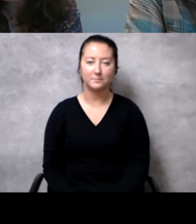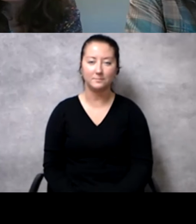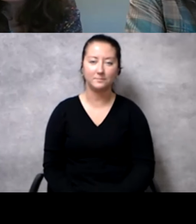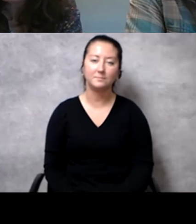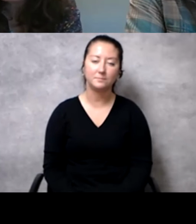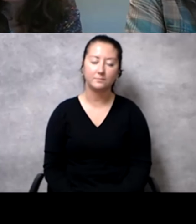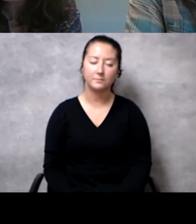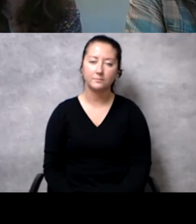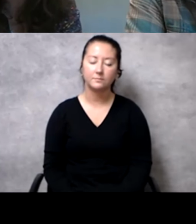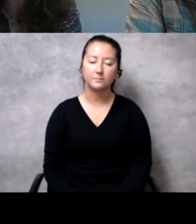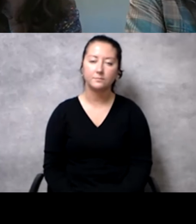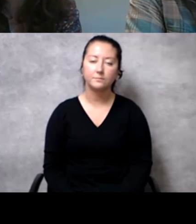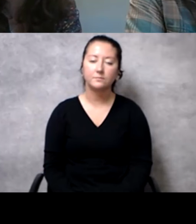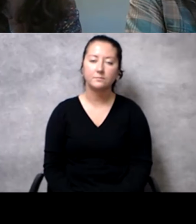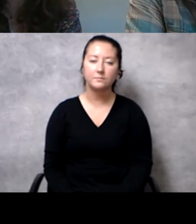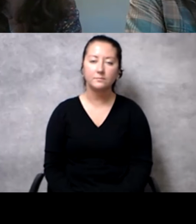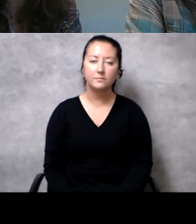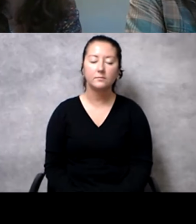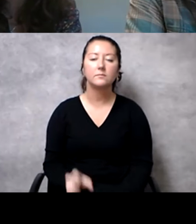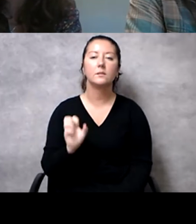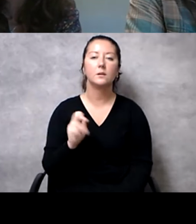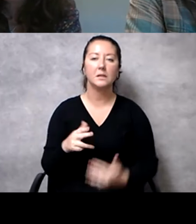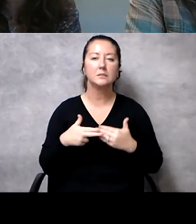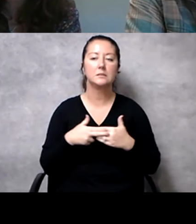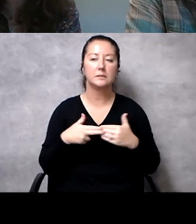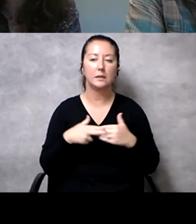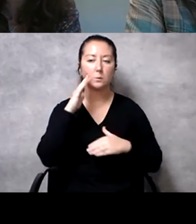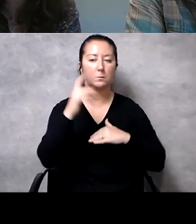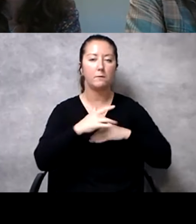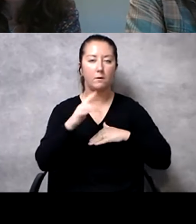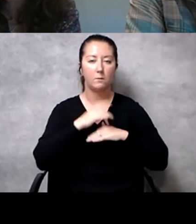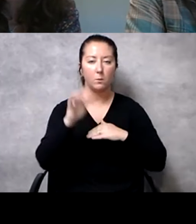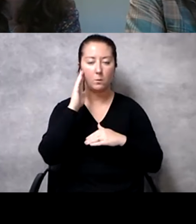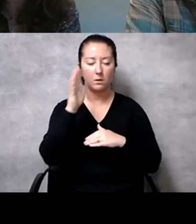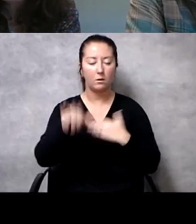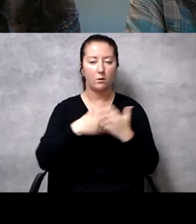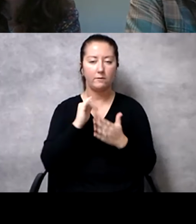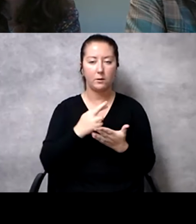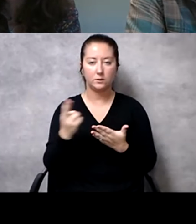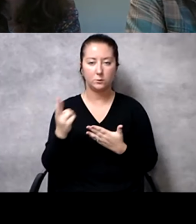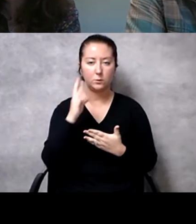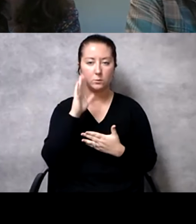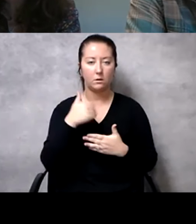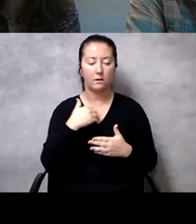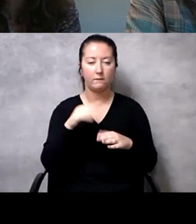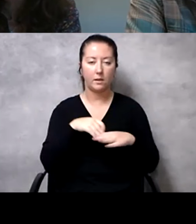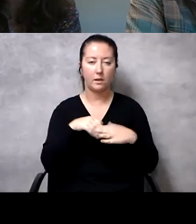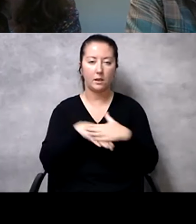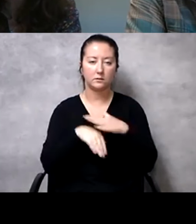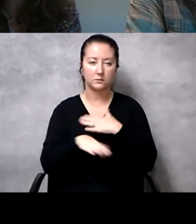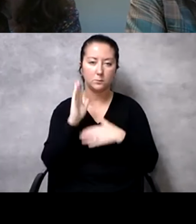There was a question. Oh, so yeah, the slides are being made available. So all those resources contained in there, you'll have access to.